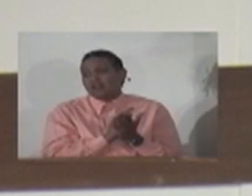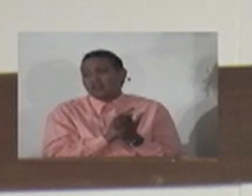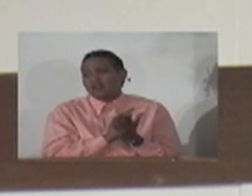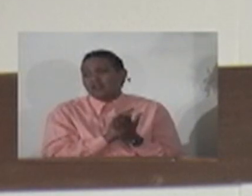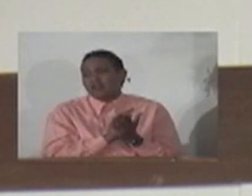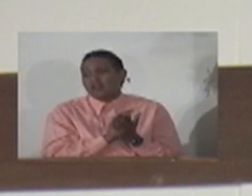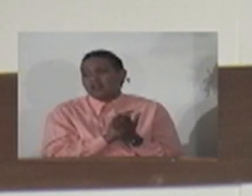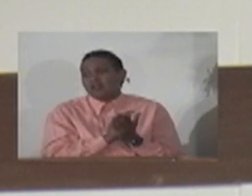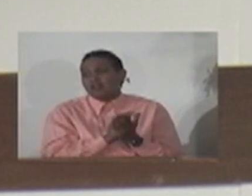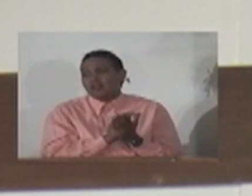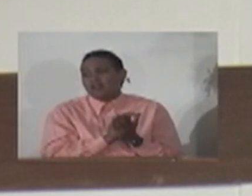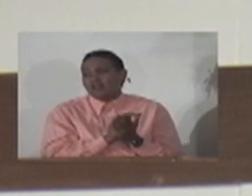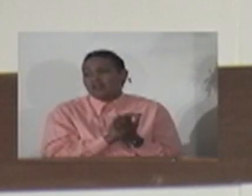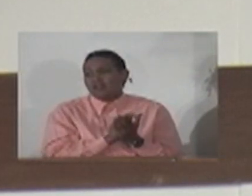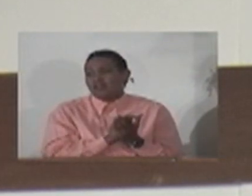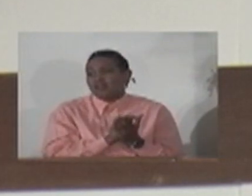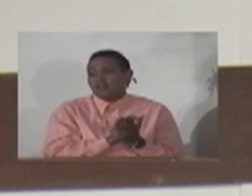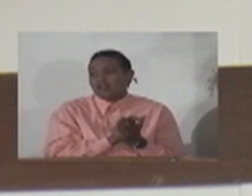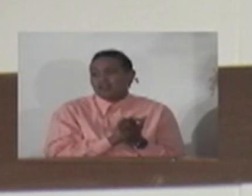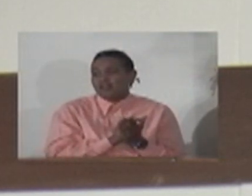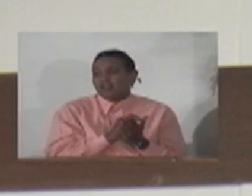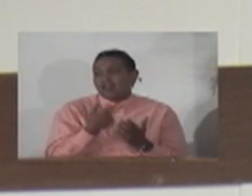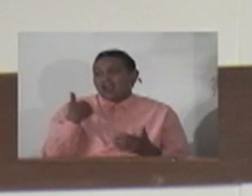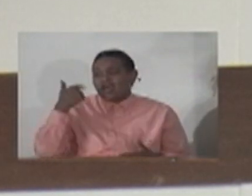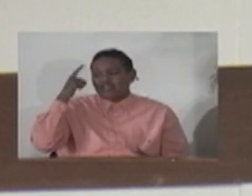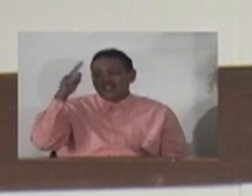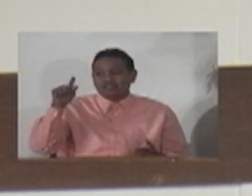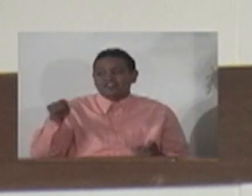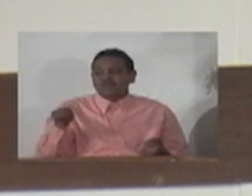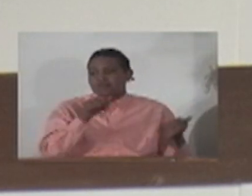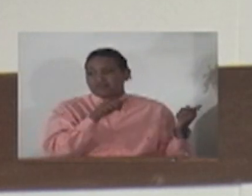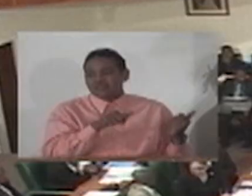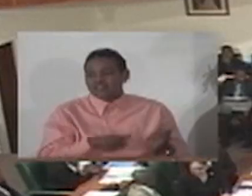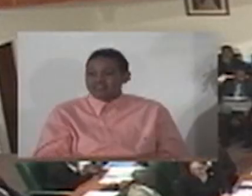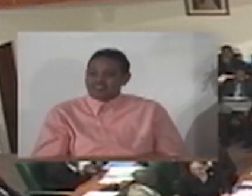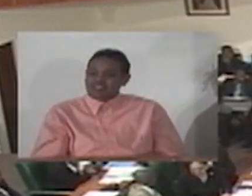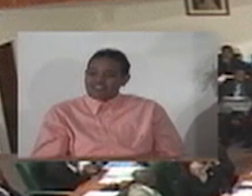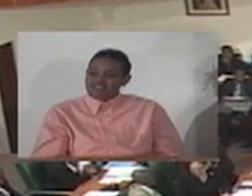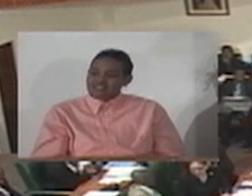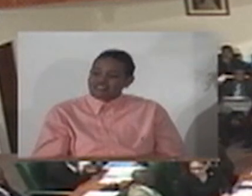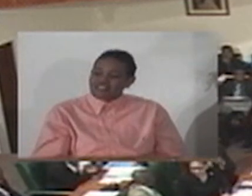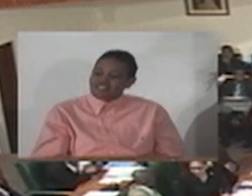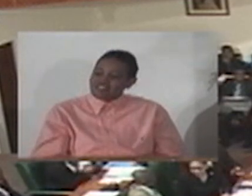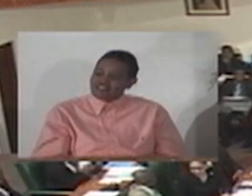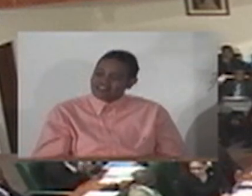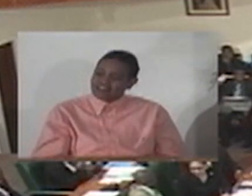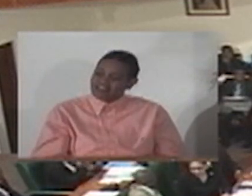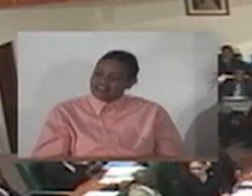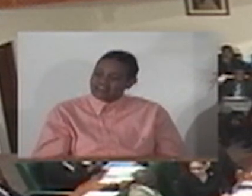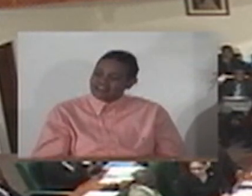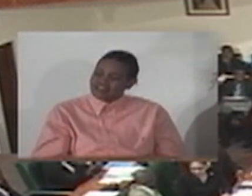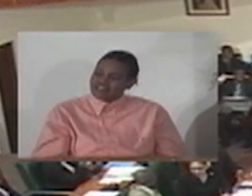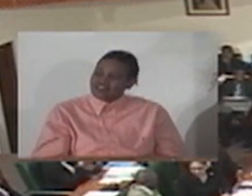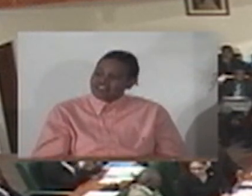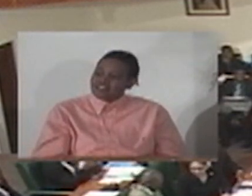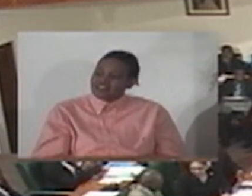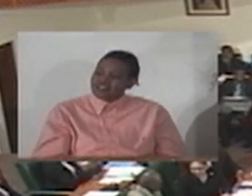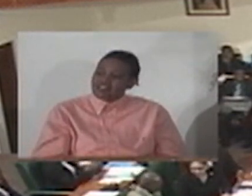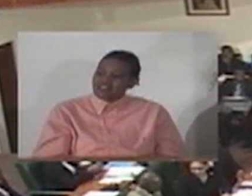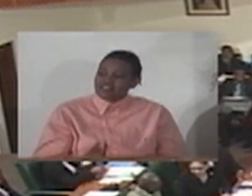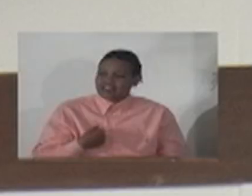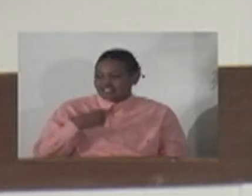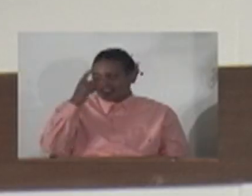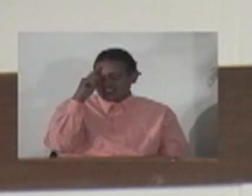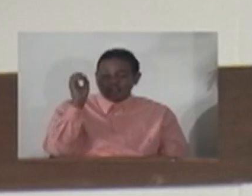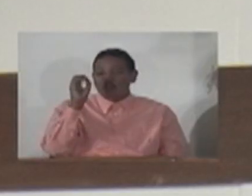I thought it was removed. You take up my thing, the OBEAH thing. I thought it